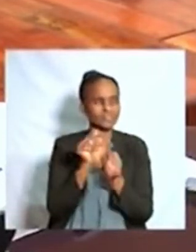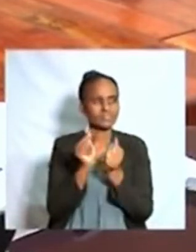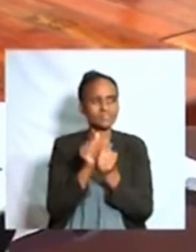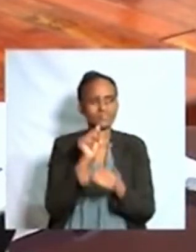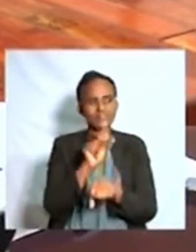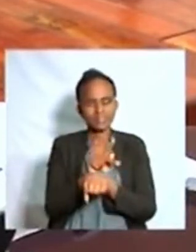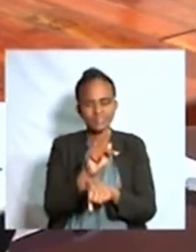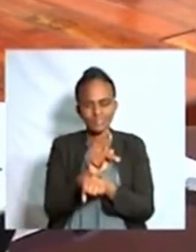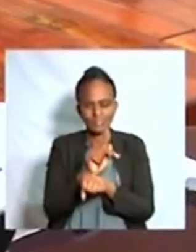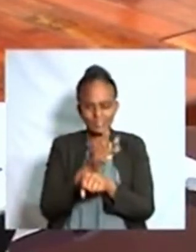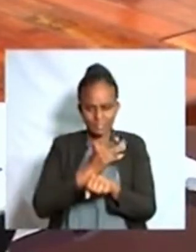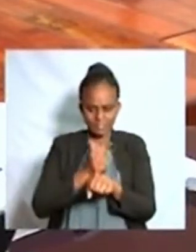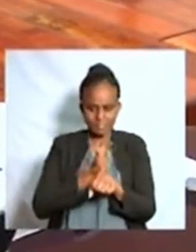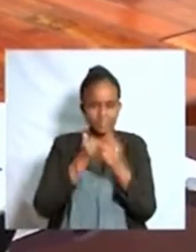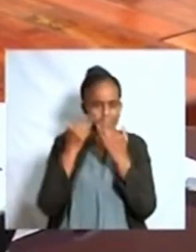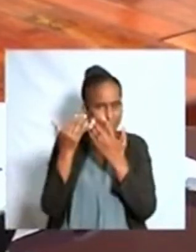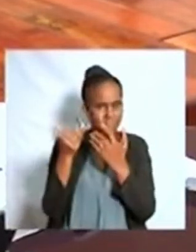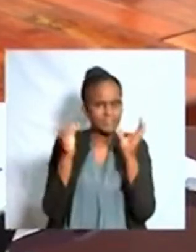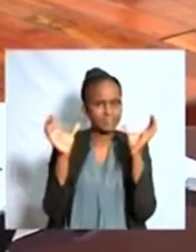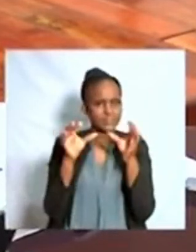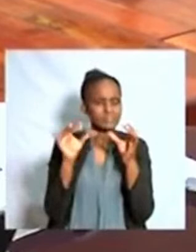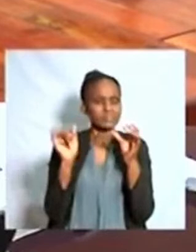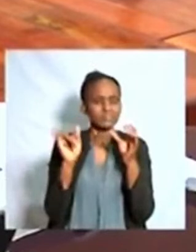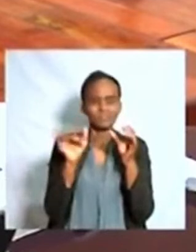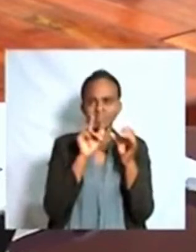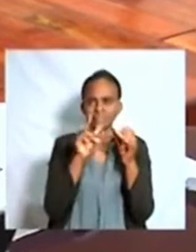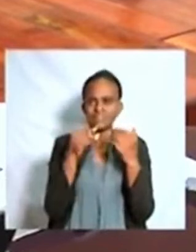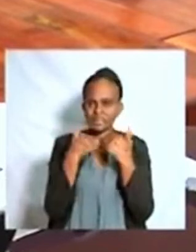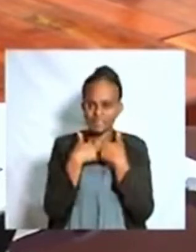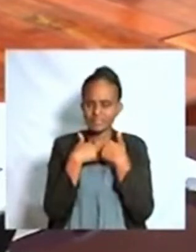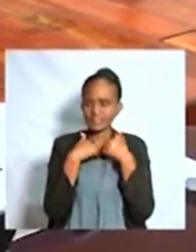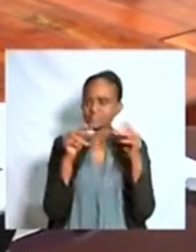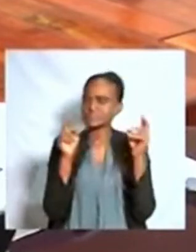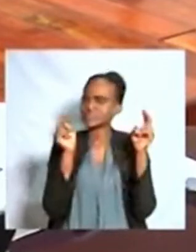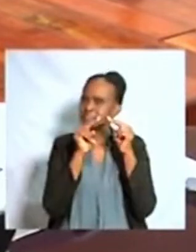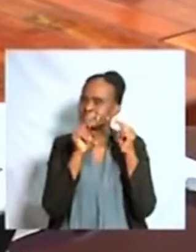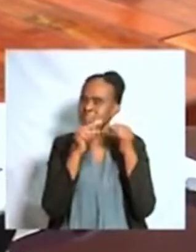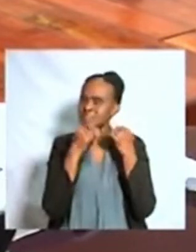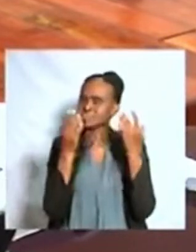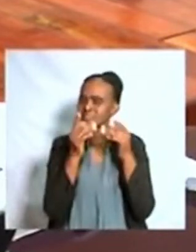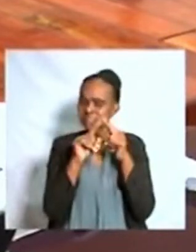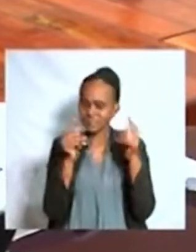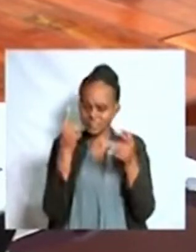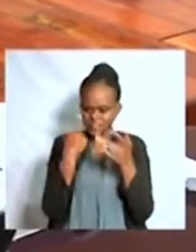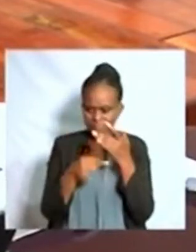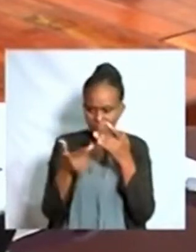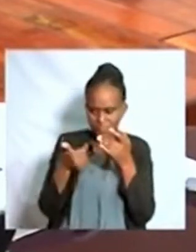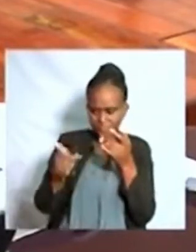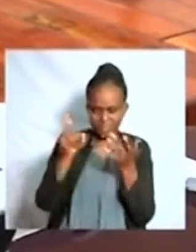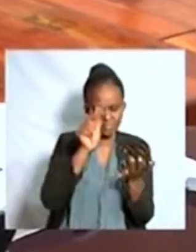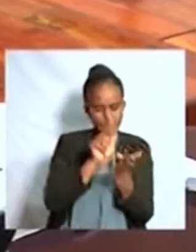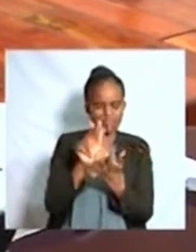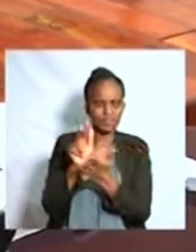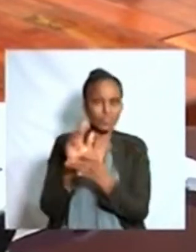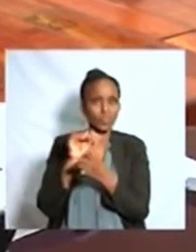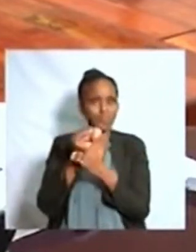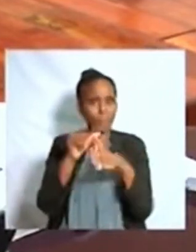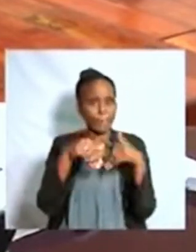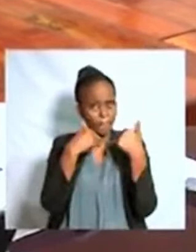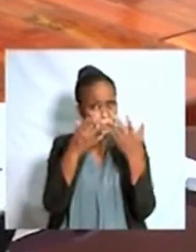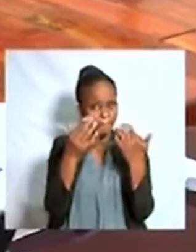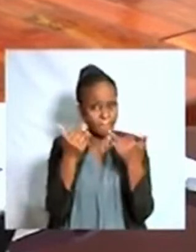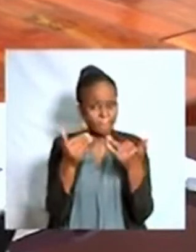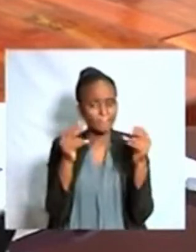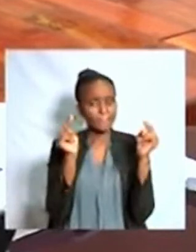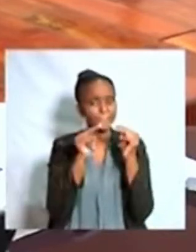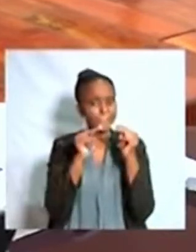project, I wish to indicate to the committee that there was no contract. However, what was signed or rather issued to